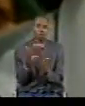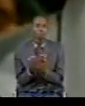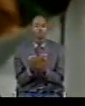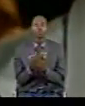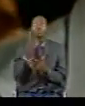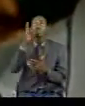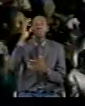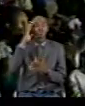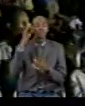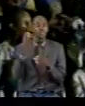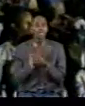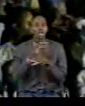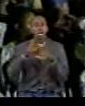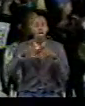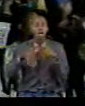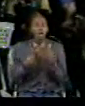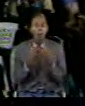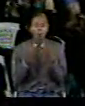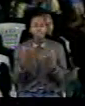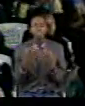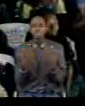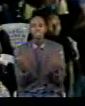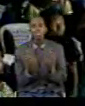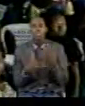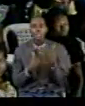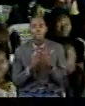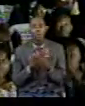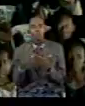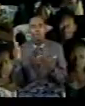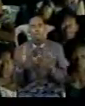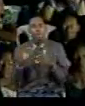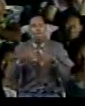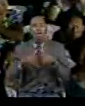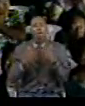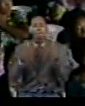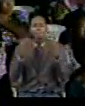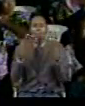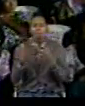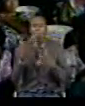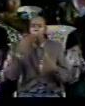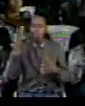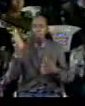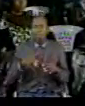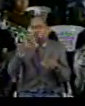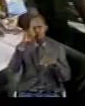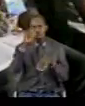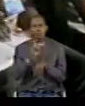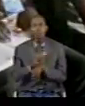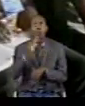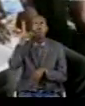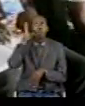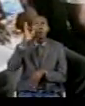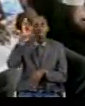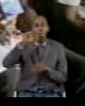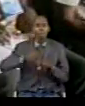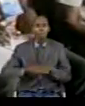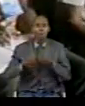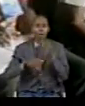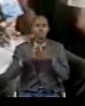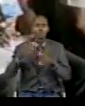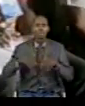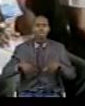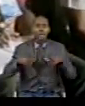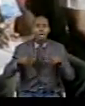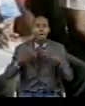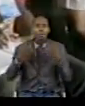from your life? How many habits, bad habits, will he break in your life tonight? Oh, you got